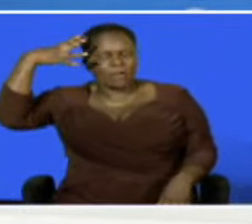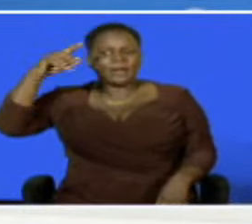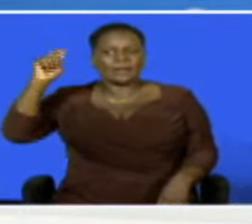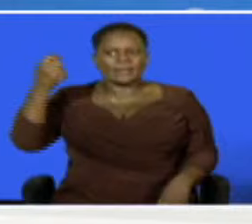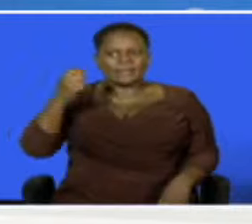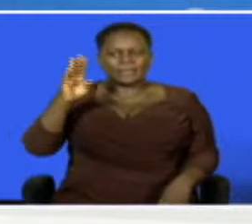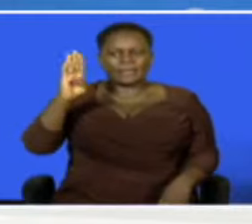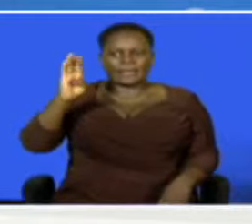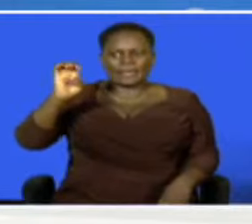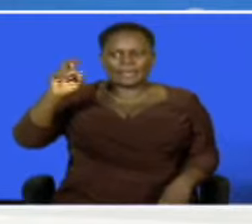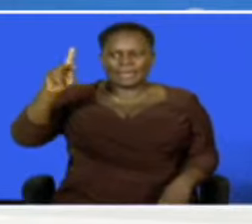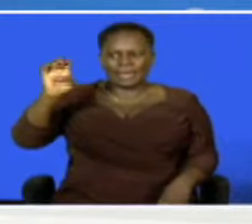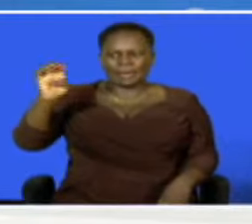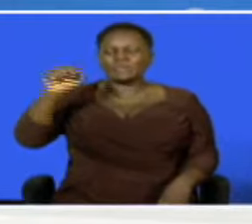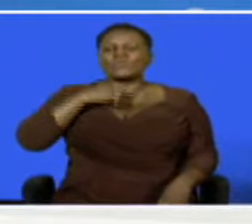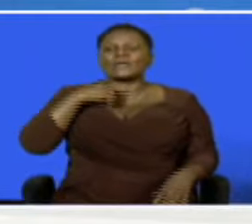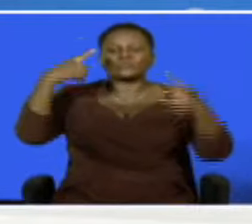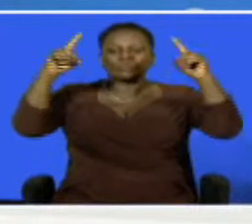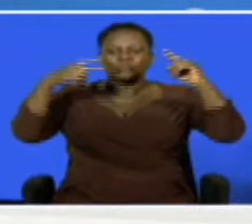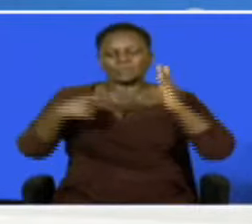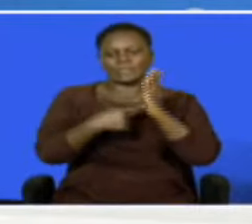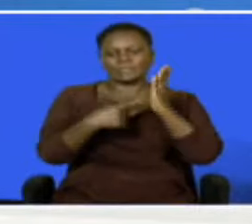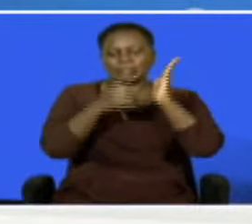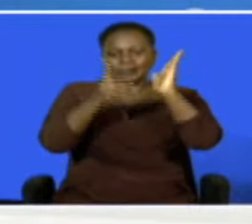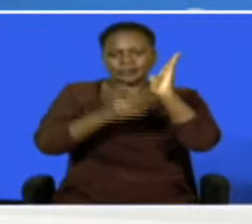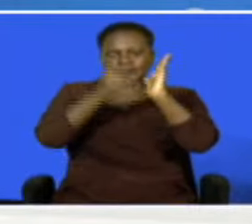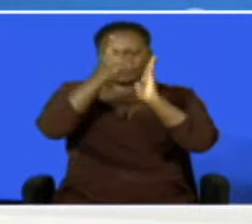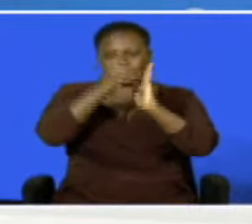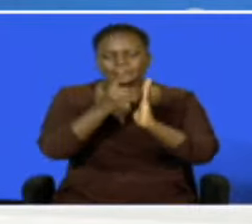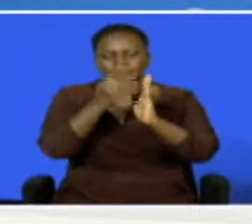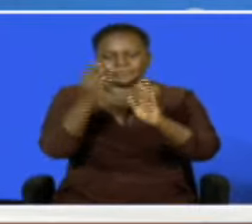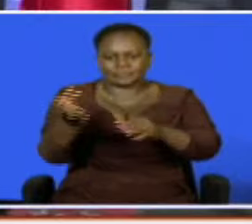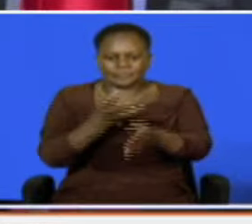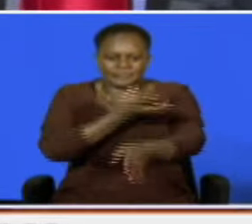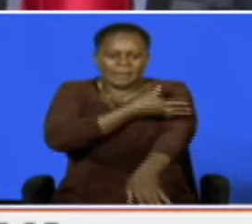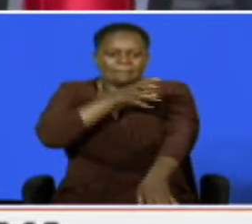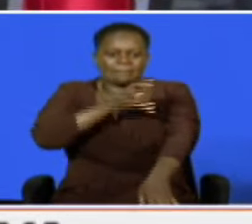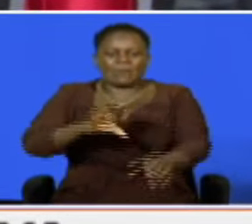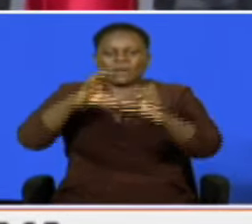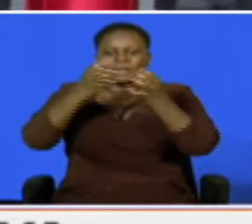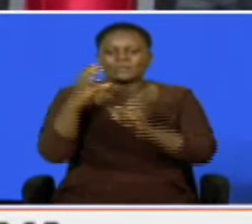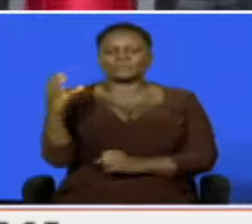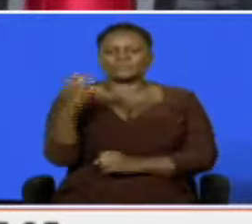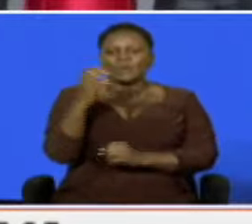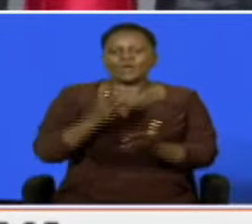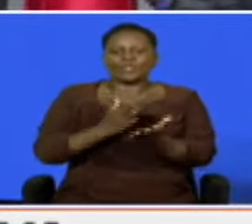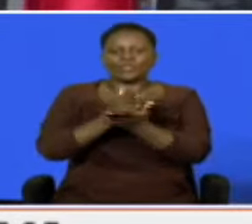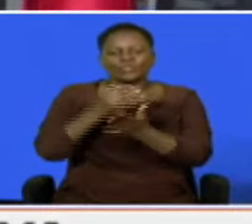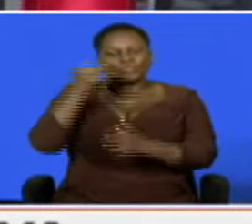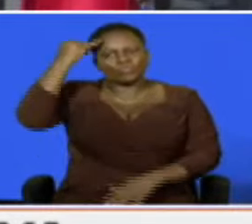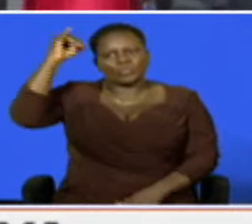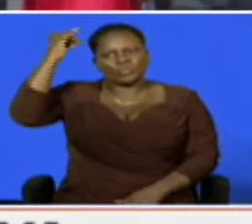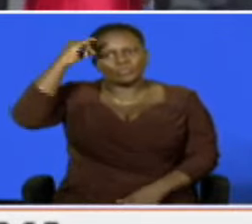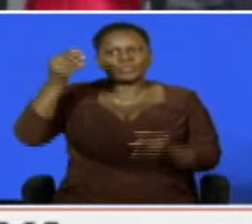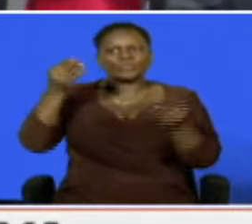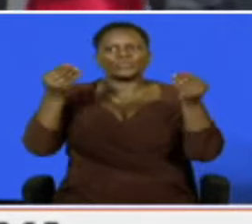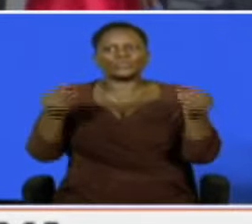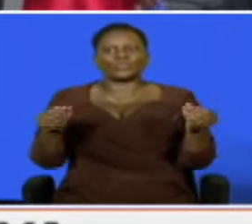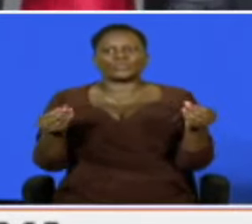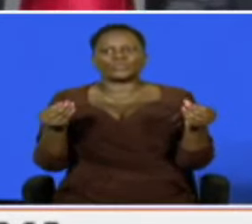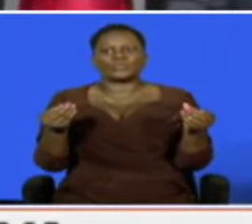Kenya Bureau of Standards, seek to advance technological development that will empower global customers through innovative solutions.